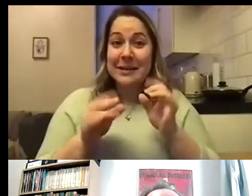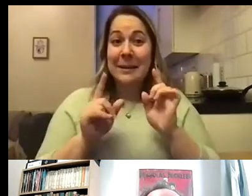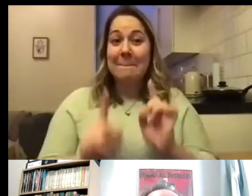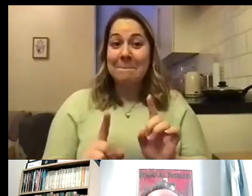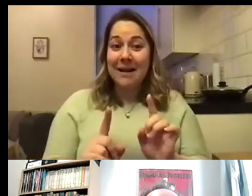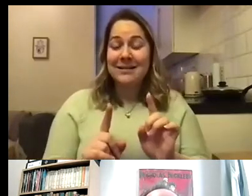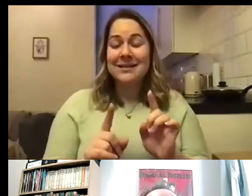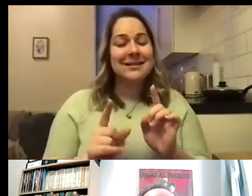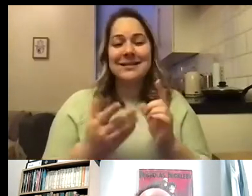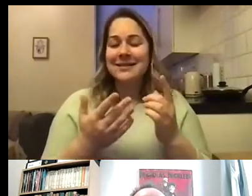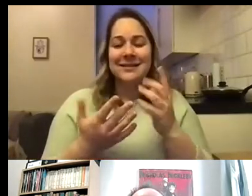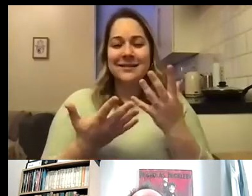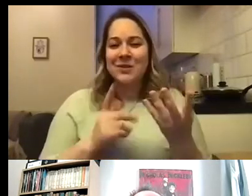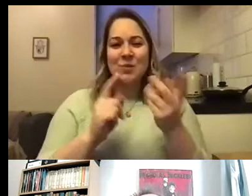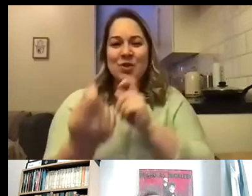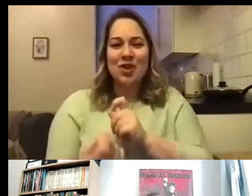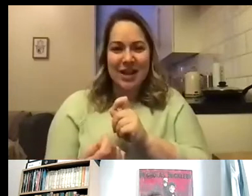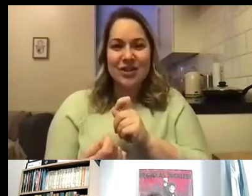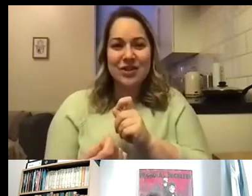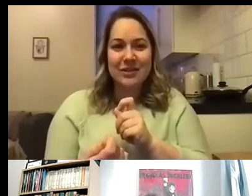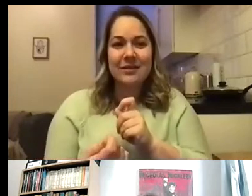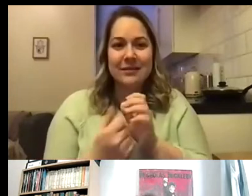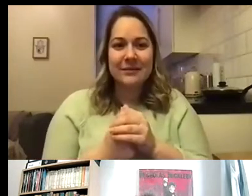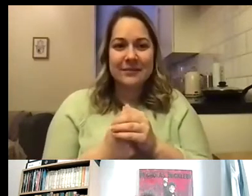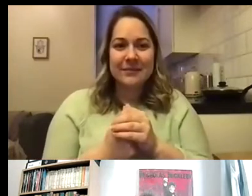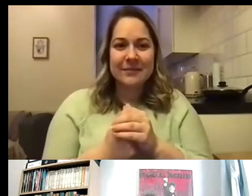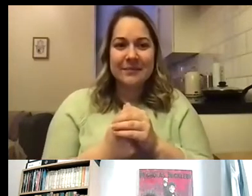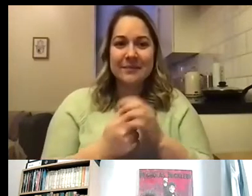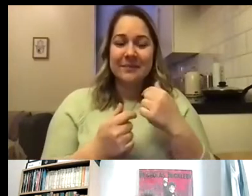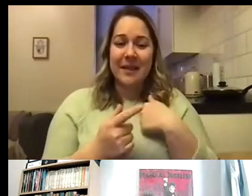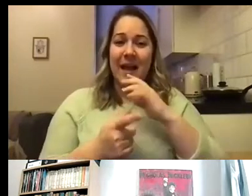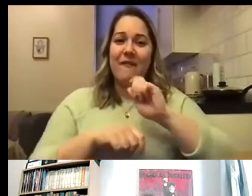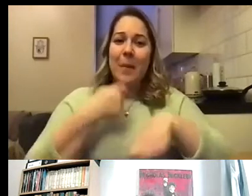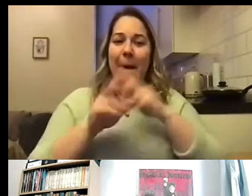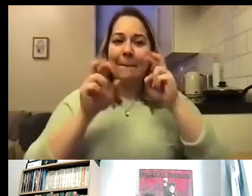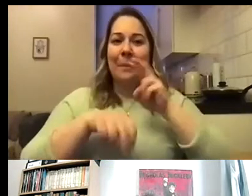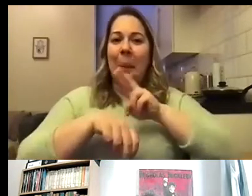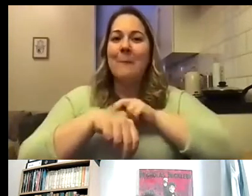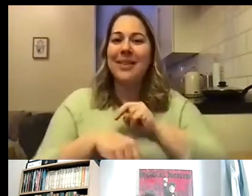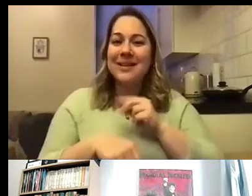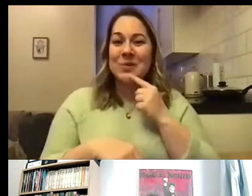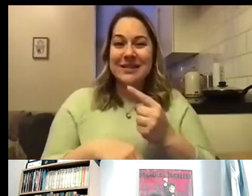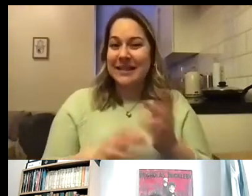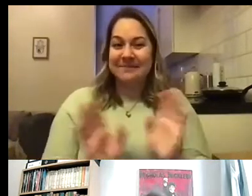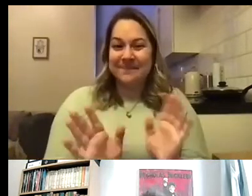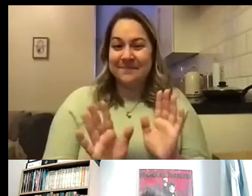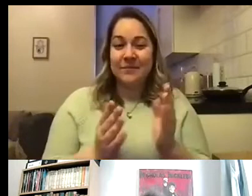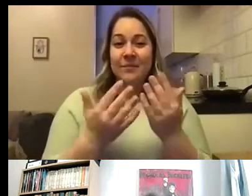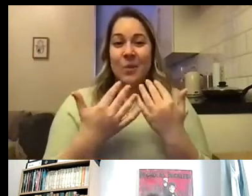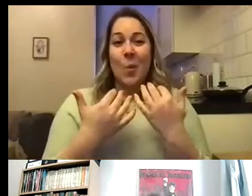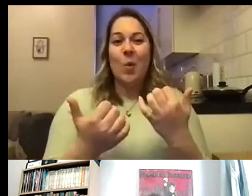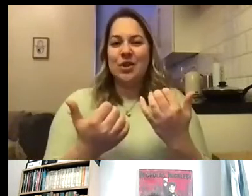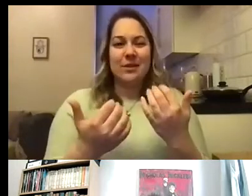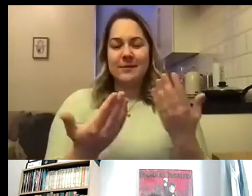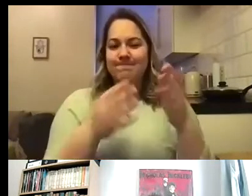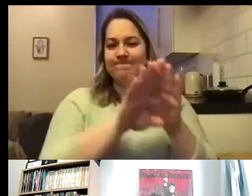But sadly, I have had to be the police state in this situation and shut down the access to